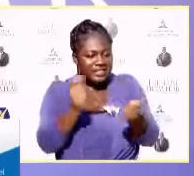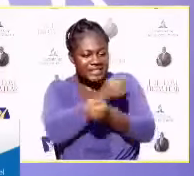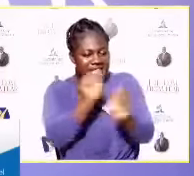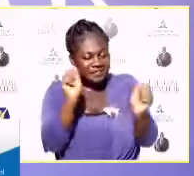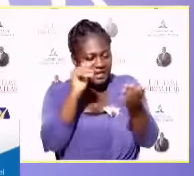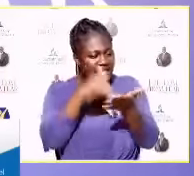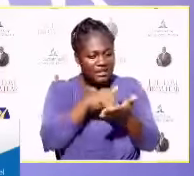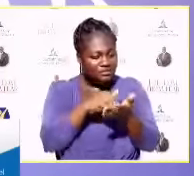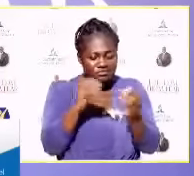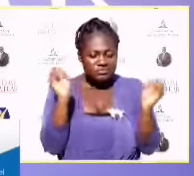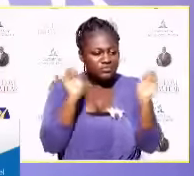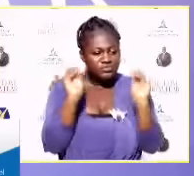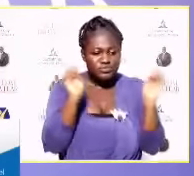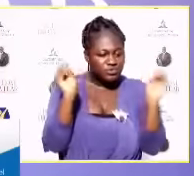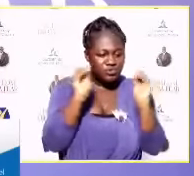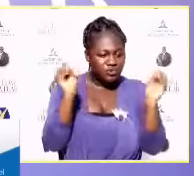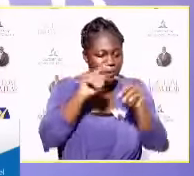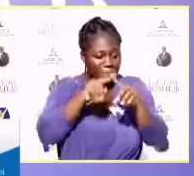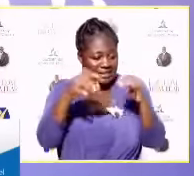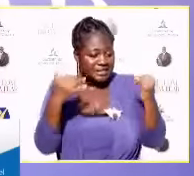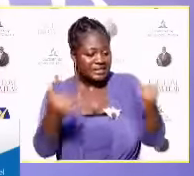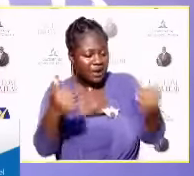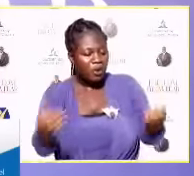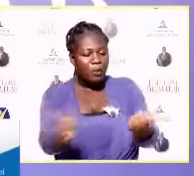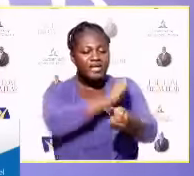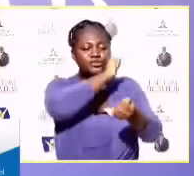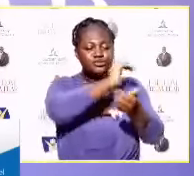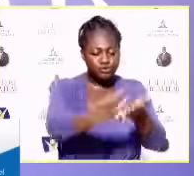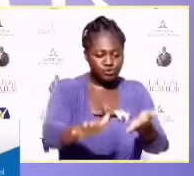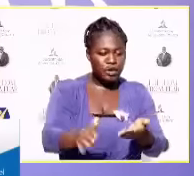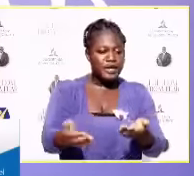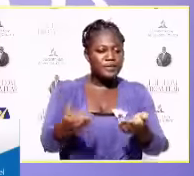Now, people will be destroyed because of sin,